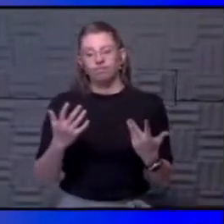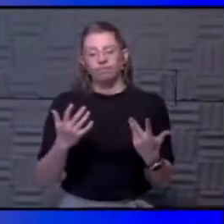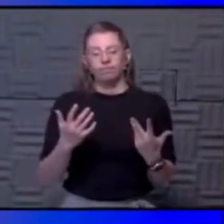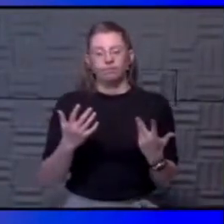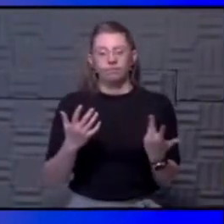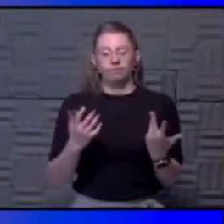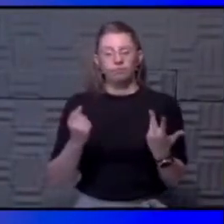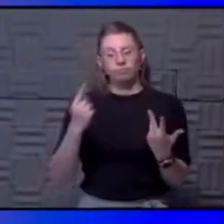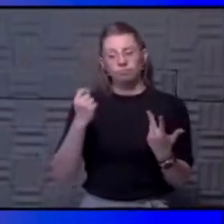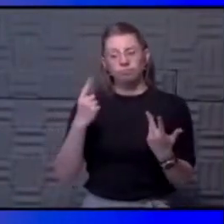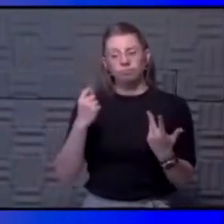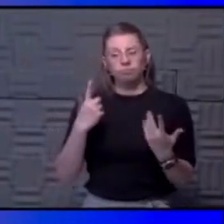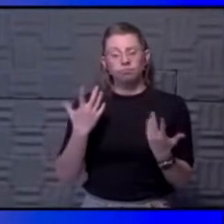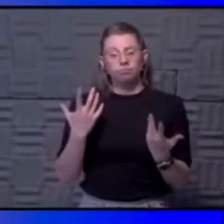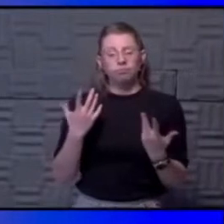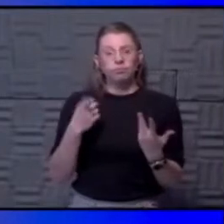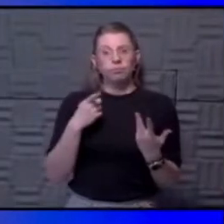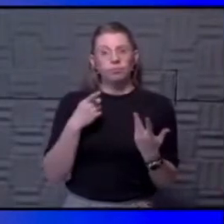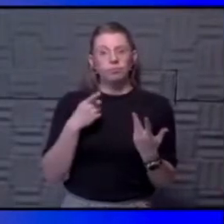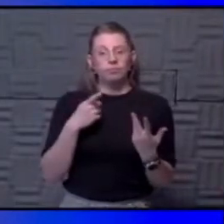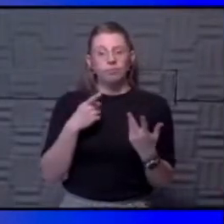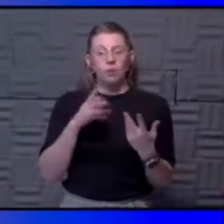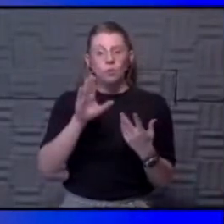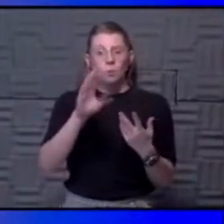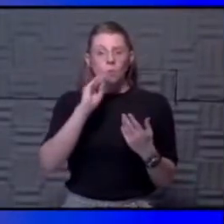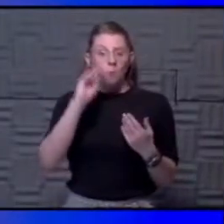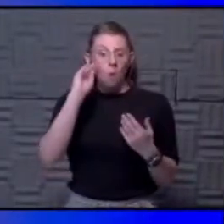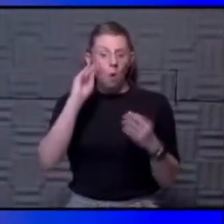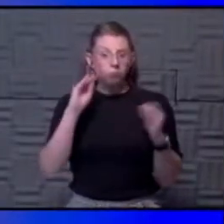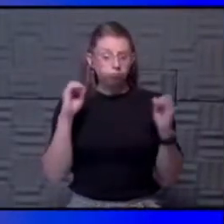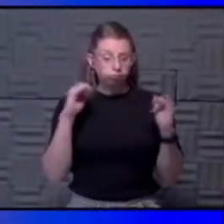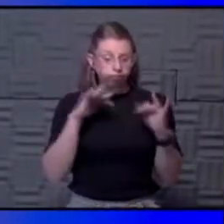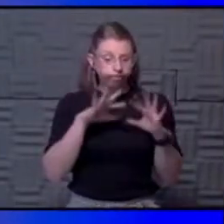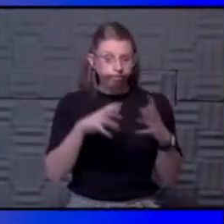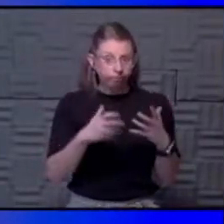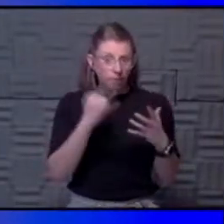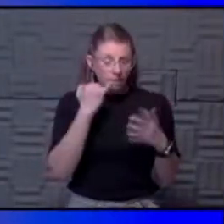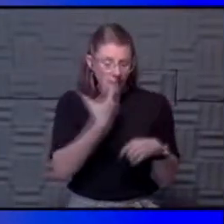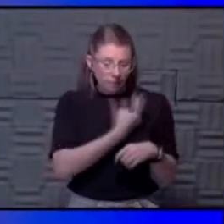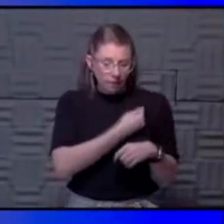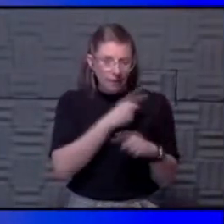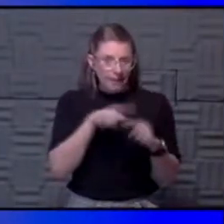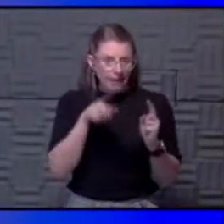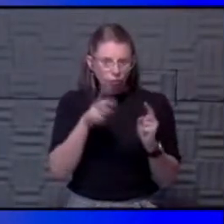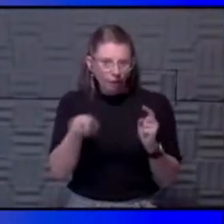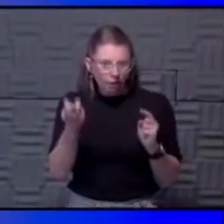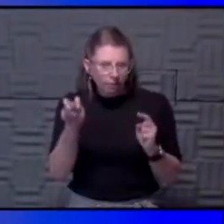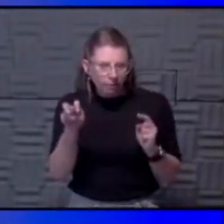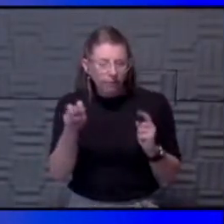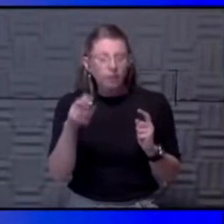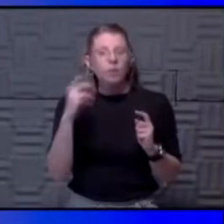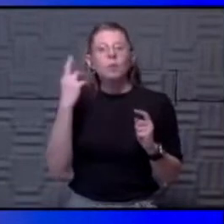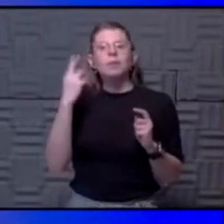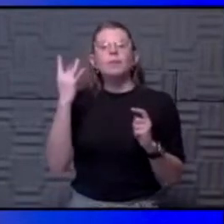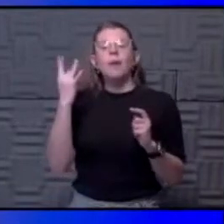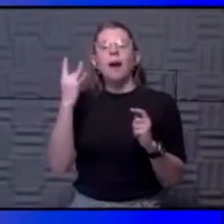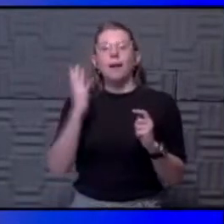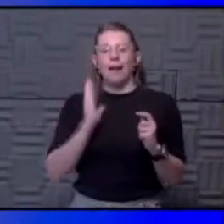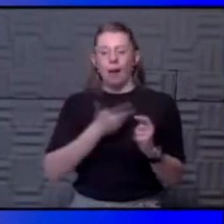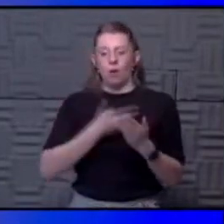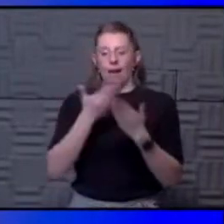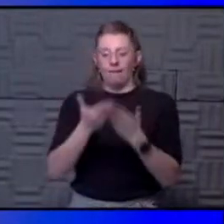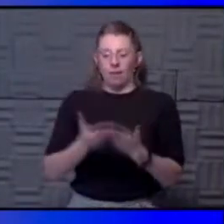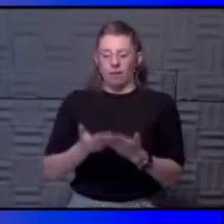can gather privately in your home with people if you've been vaccinated, but you can't travel. Well, their reasoning was our